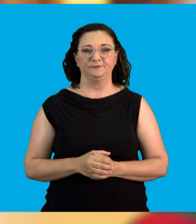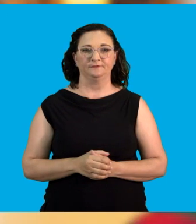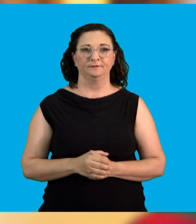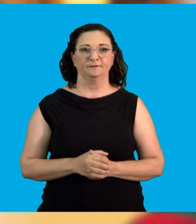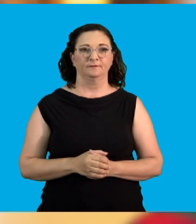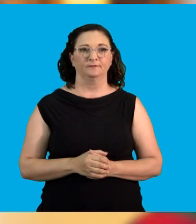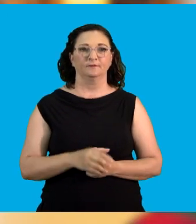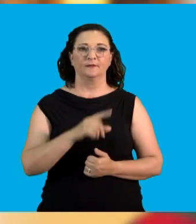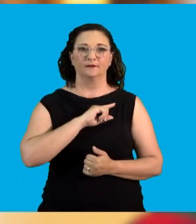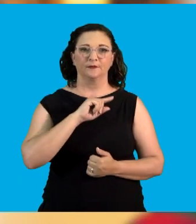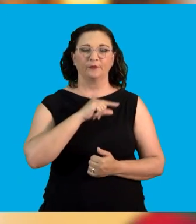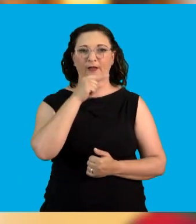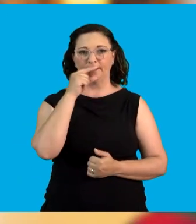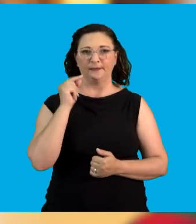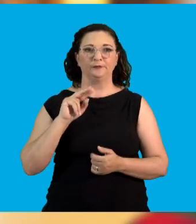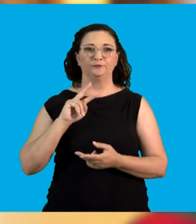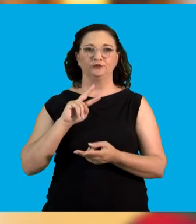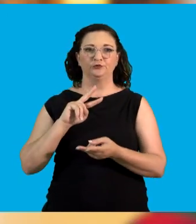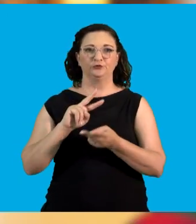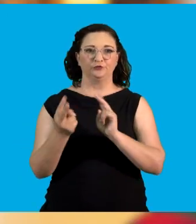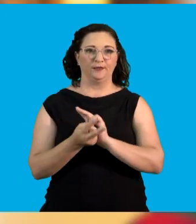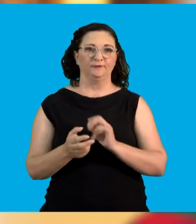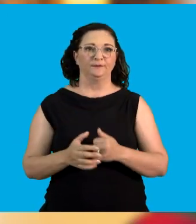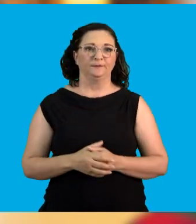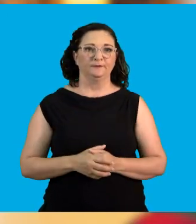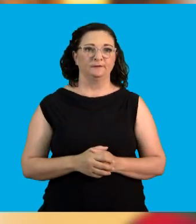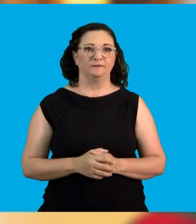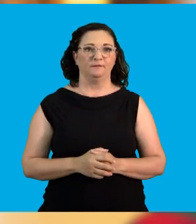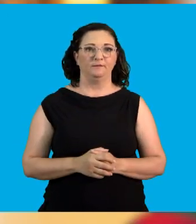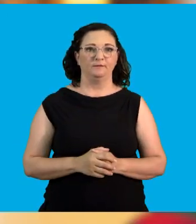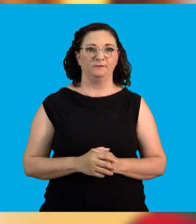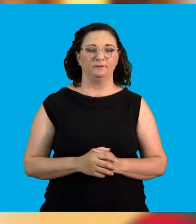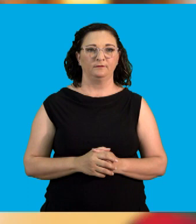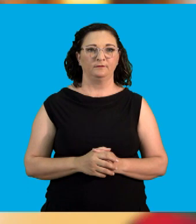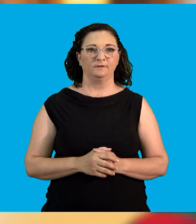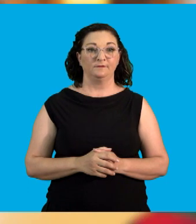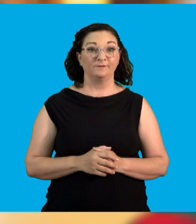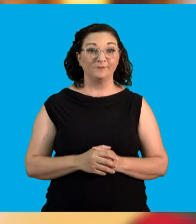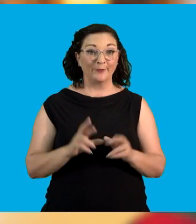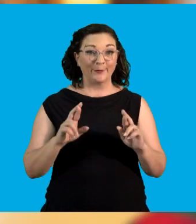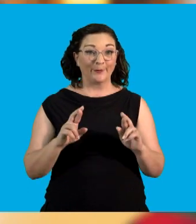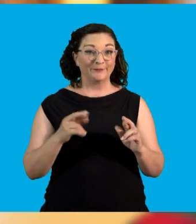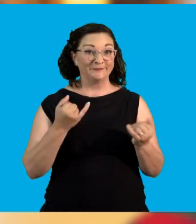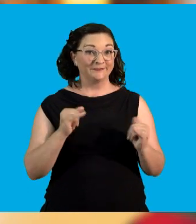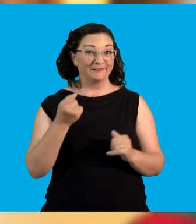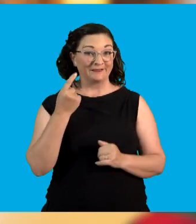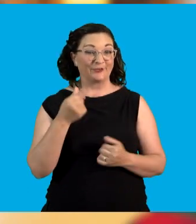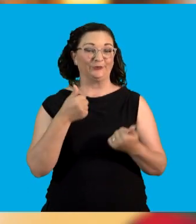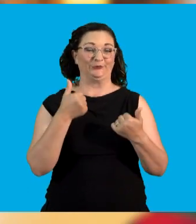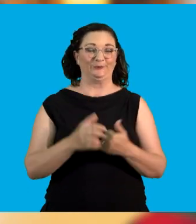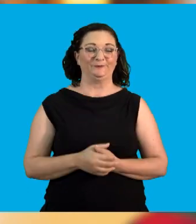was reclassified as a dwarf planet, not as a real planet. All right, I hope we are still together